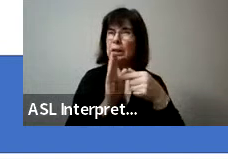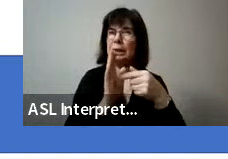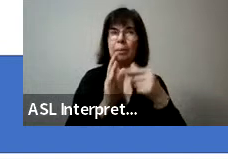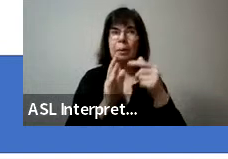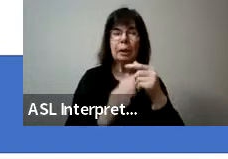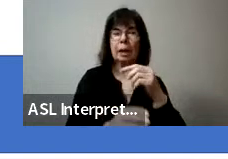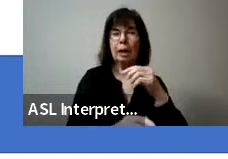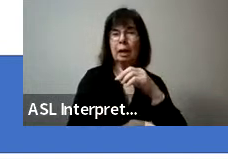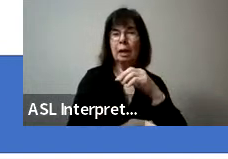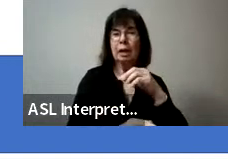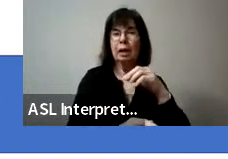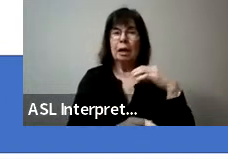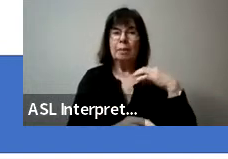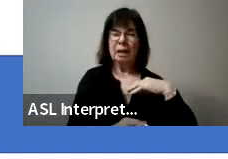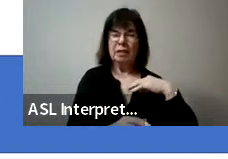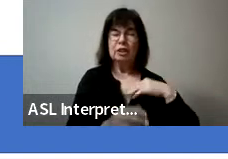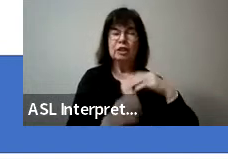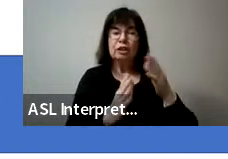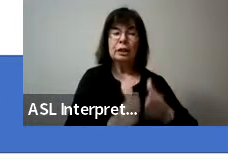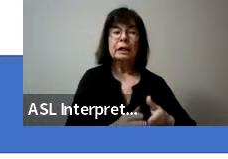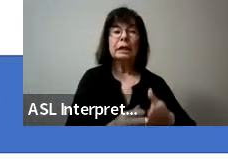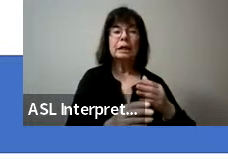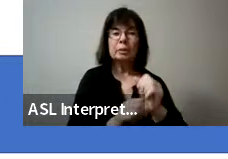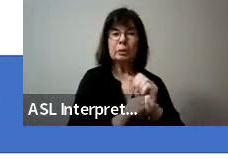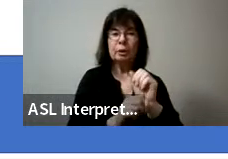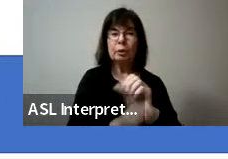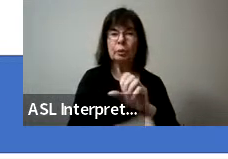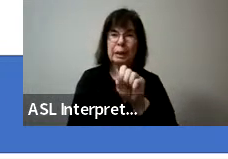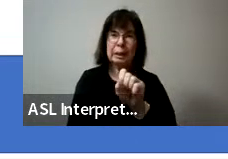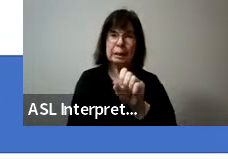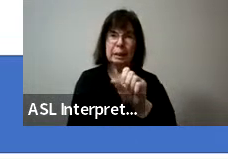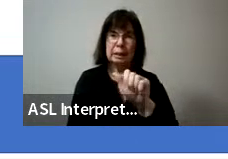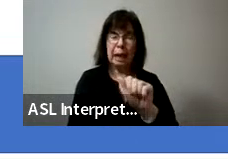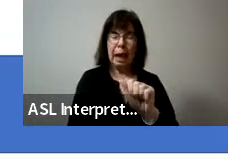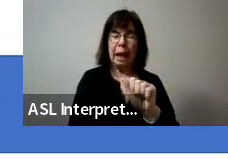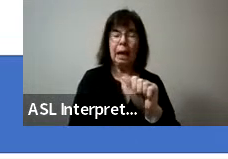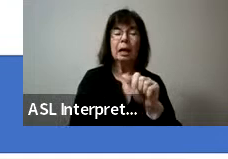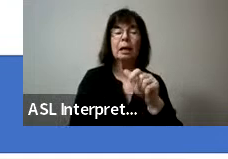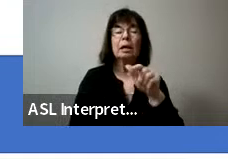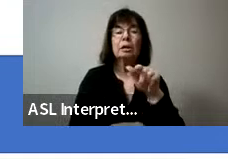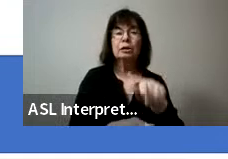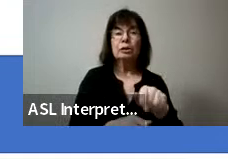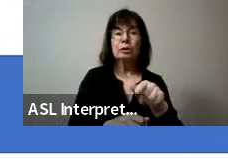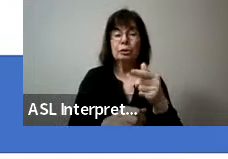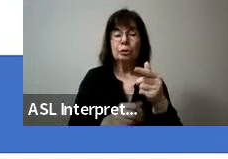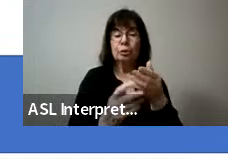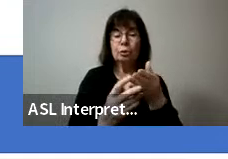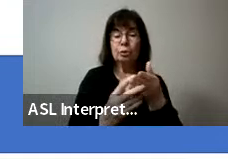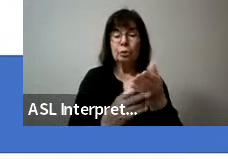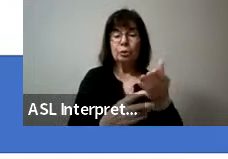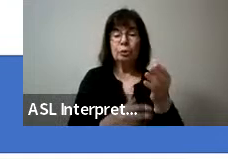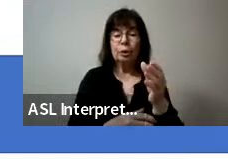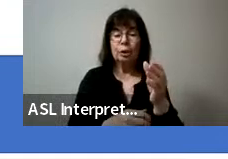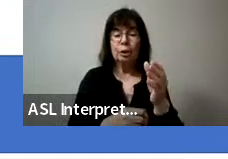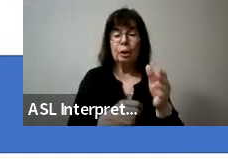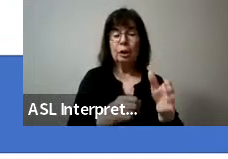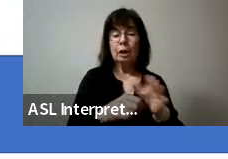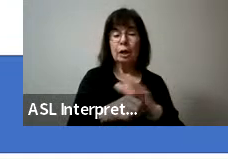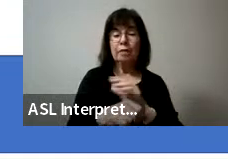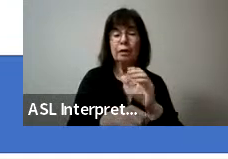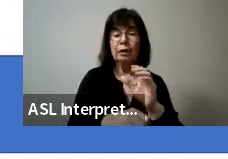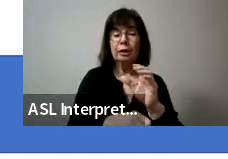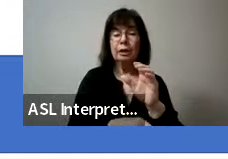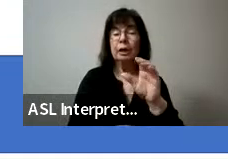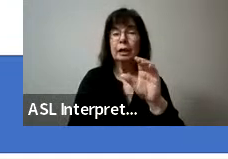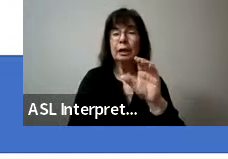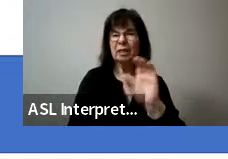with SSA and or Covered California to transition to Covered California, if Covered California